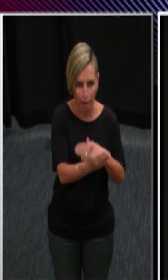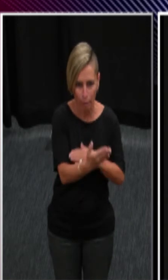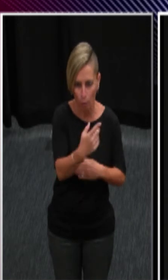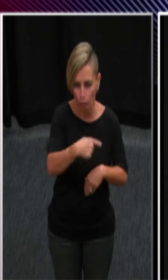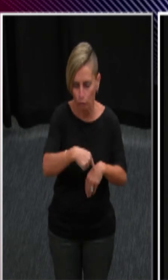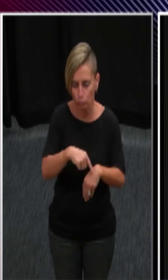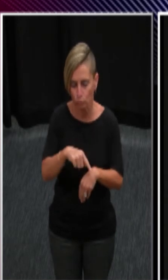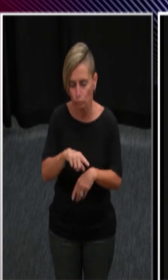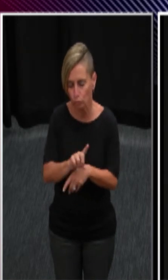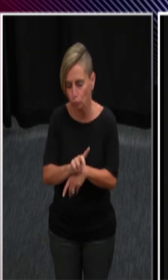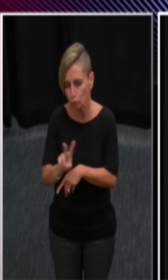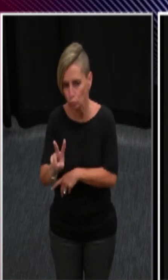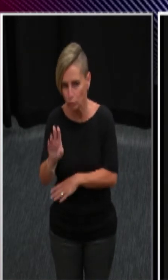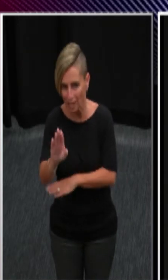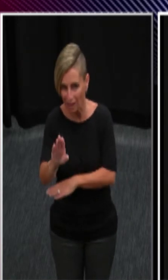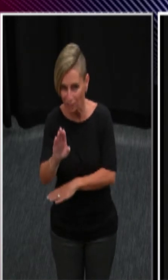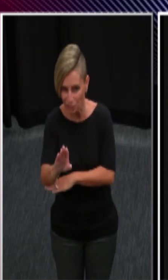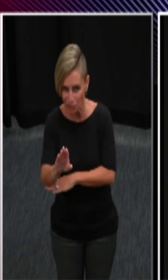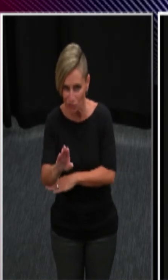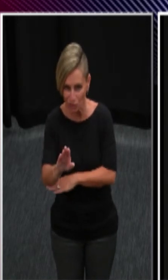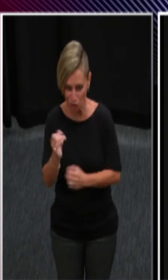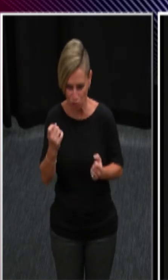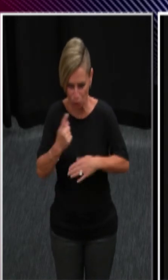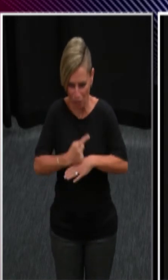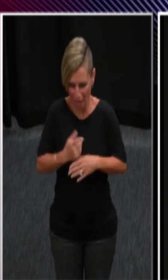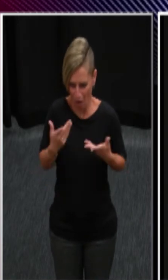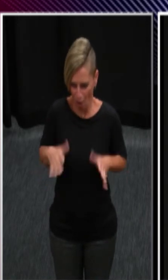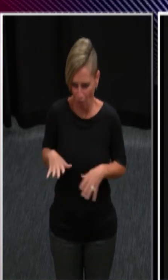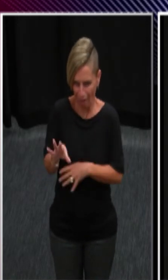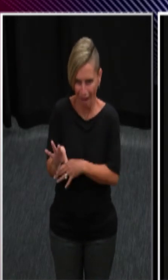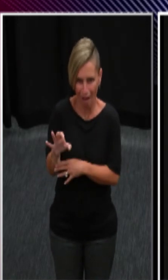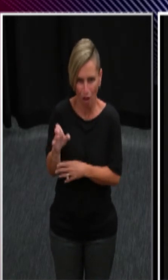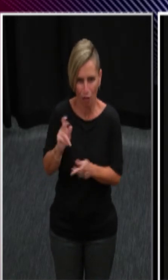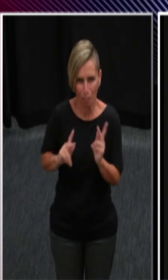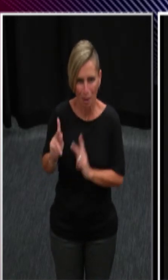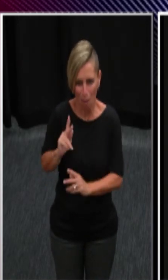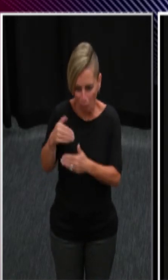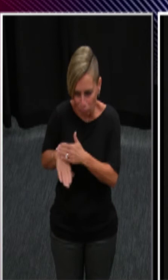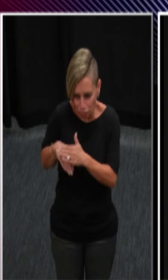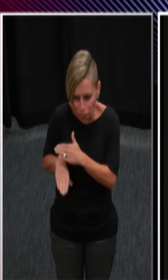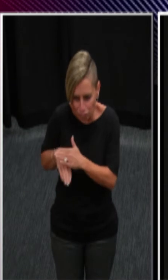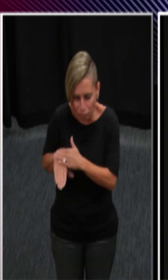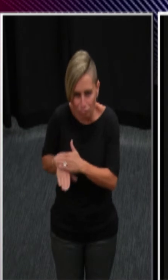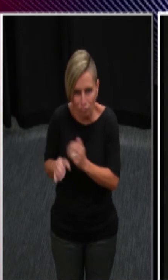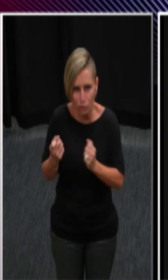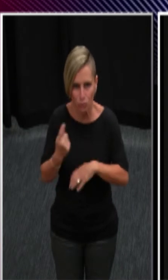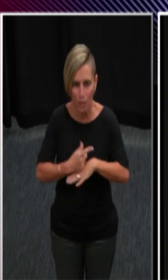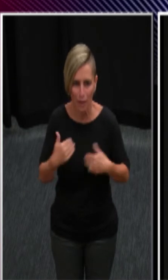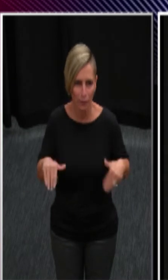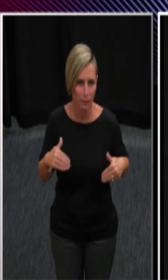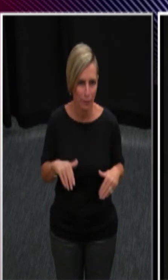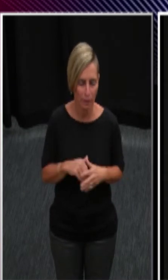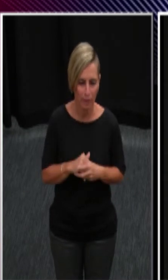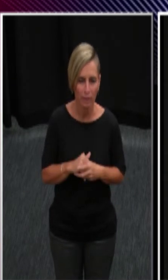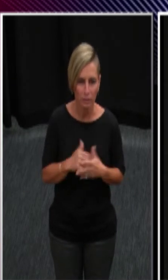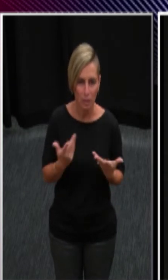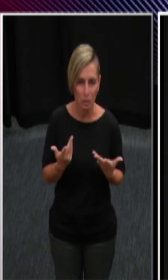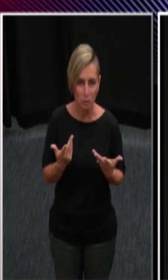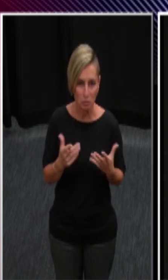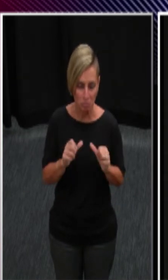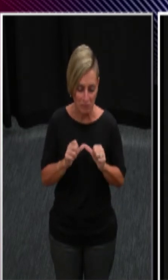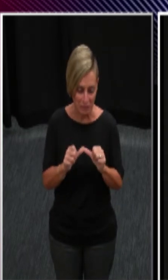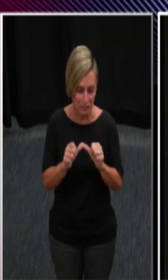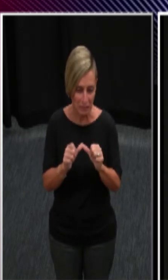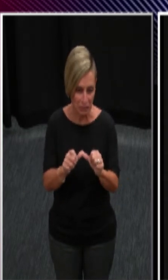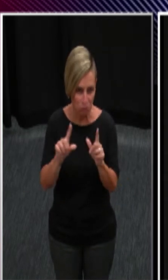237 people who already accessed the site. So we expect that demand to continue, and again, that's